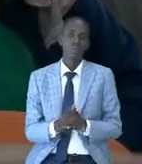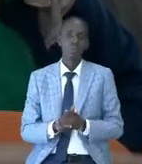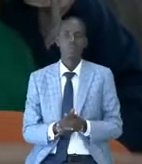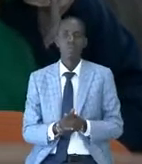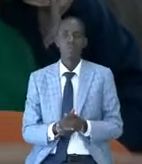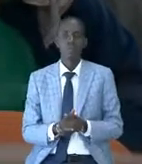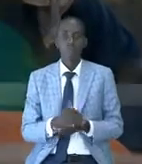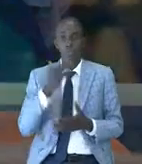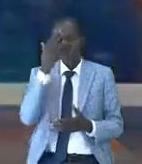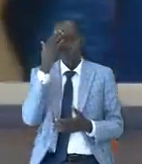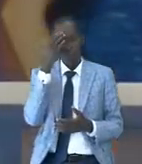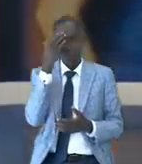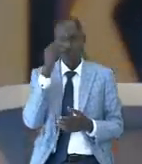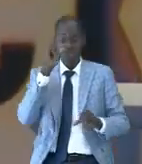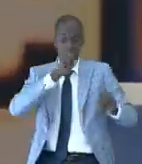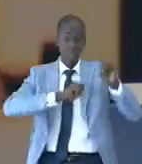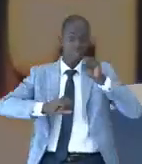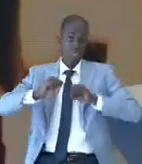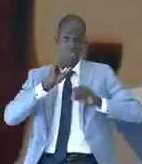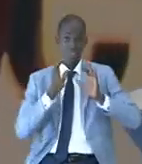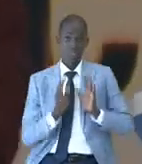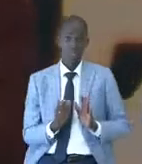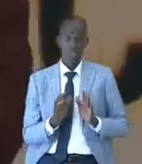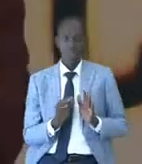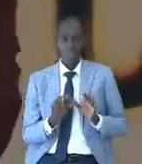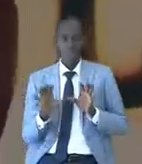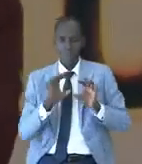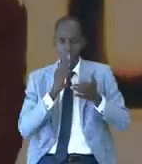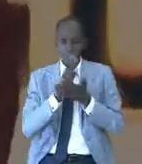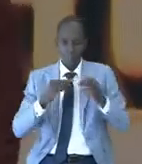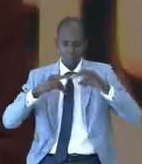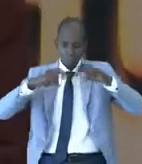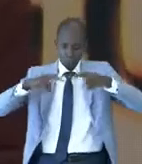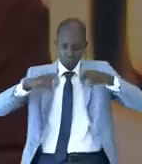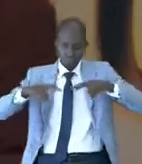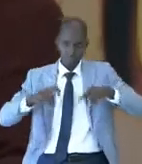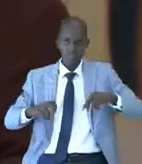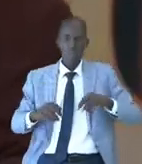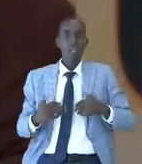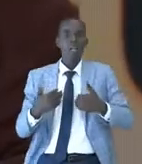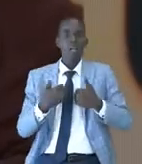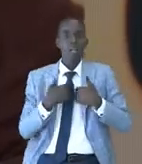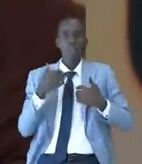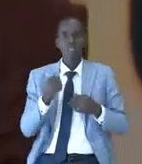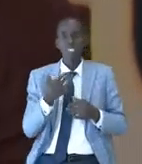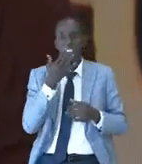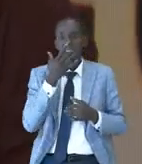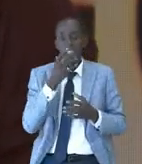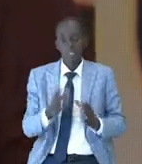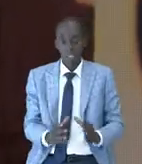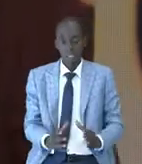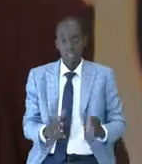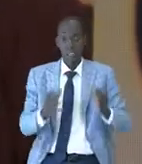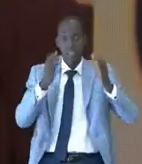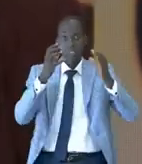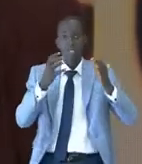Scientists performed an experiment. They had a glass jug, and then they put